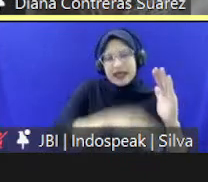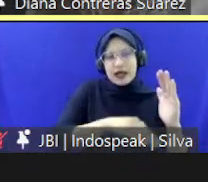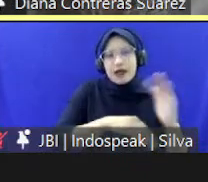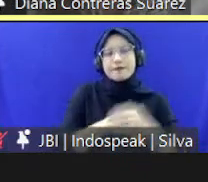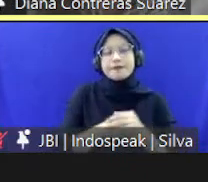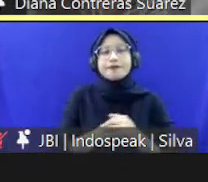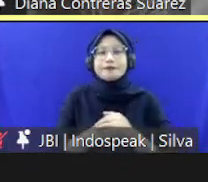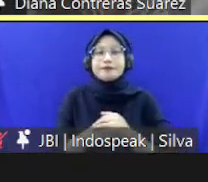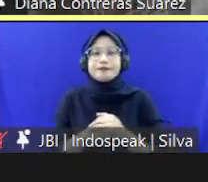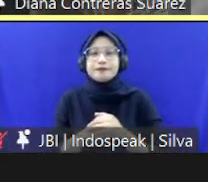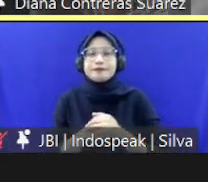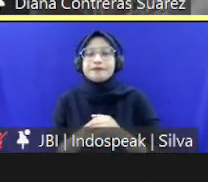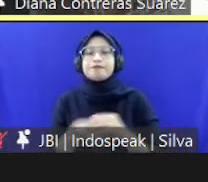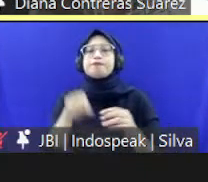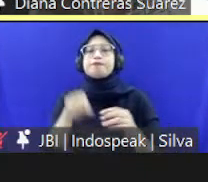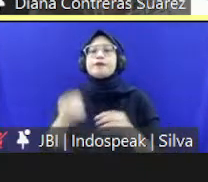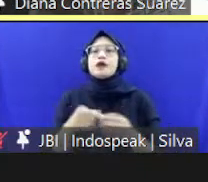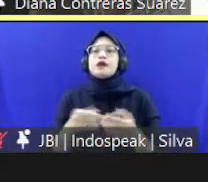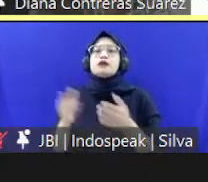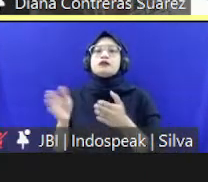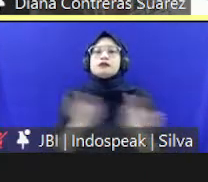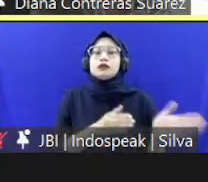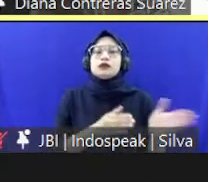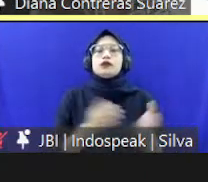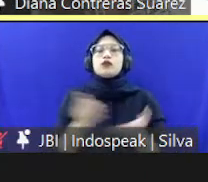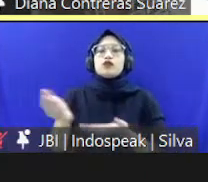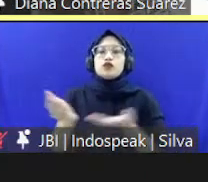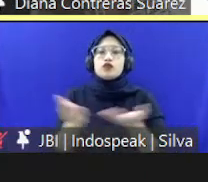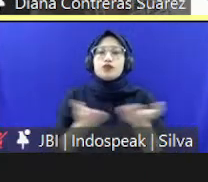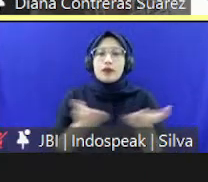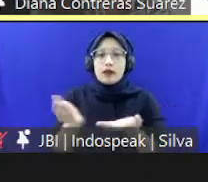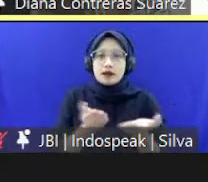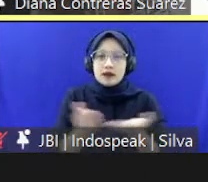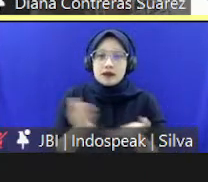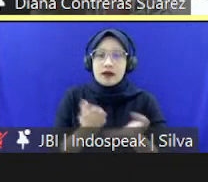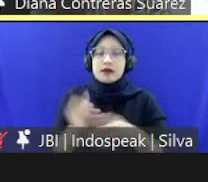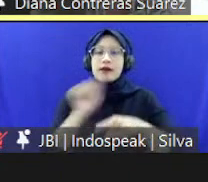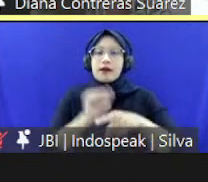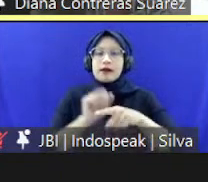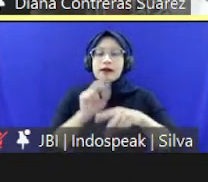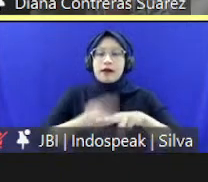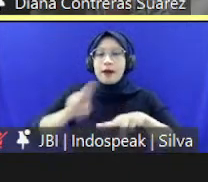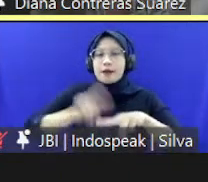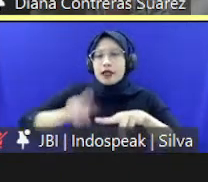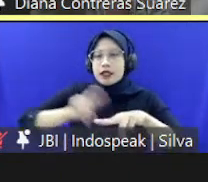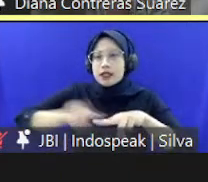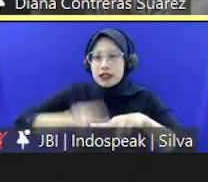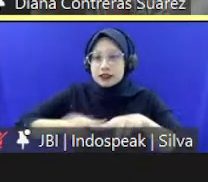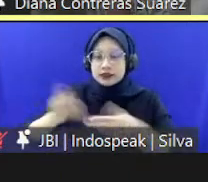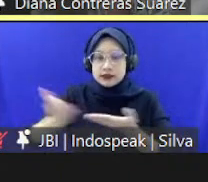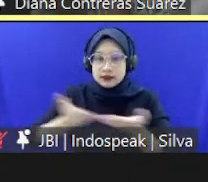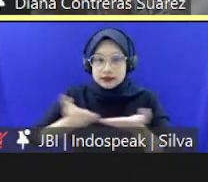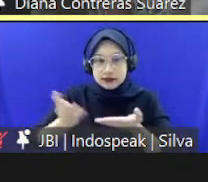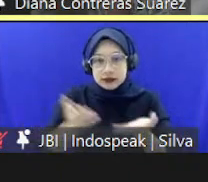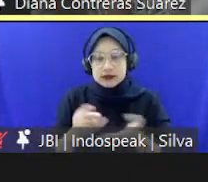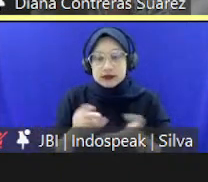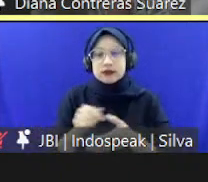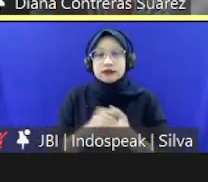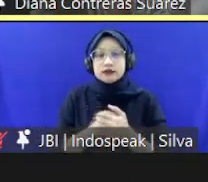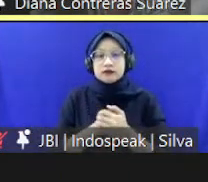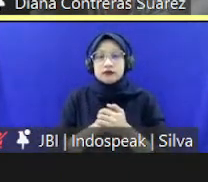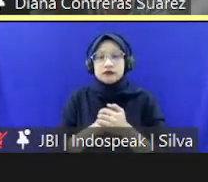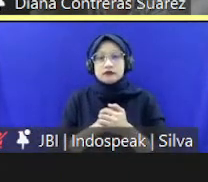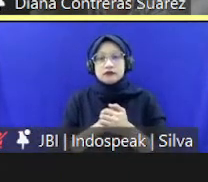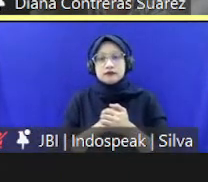in rehabilitation services, we find that it's very inexistent. So 94% of the population report having